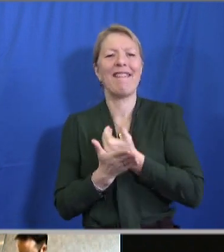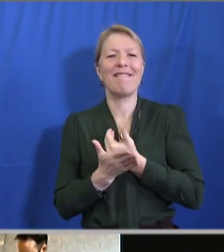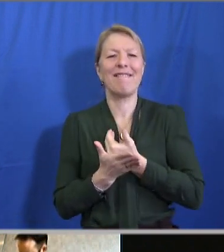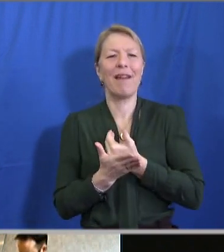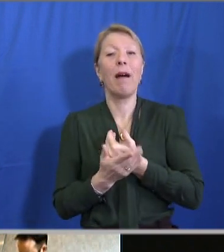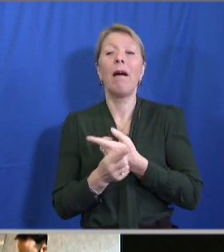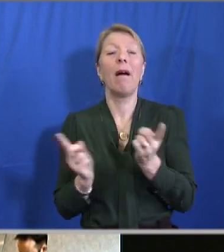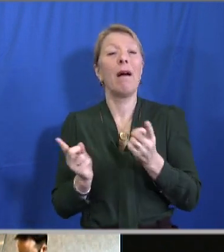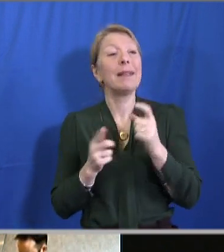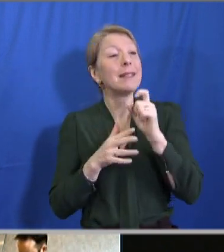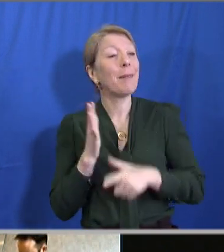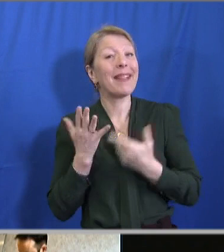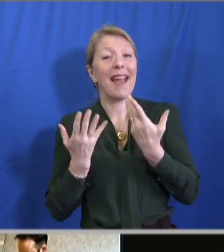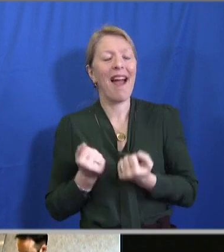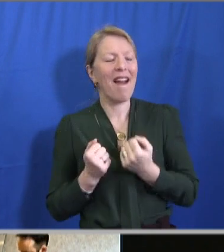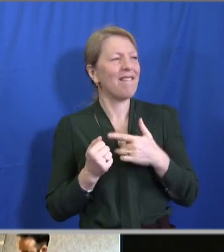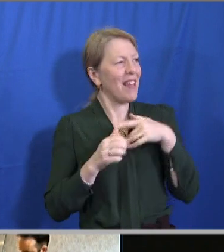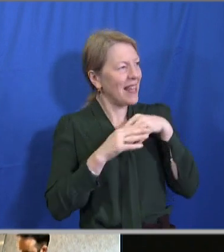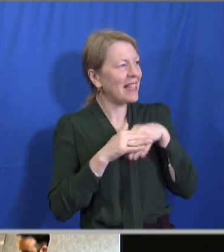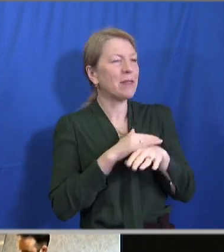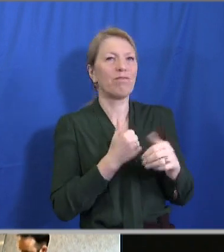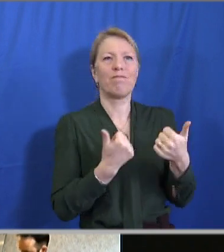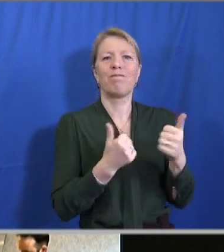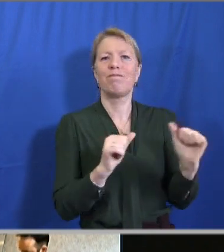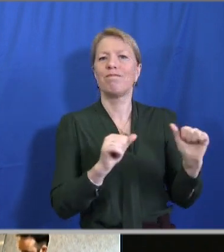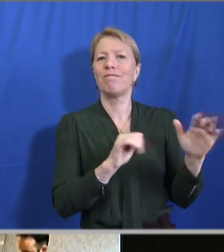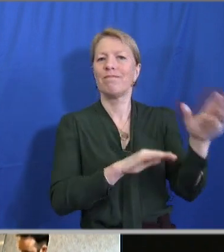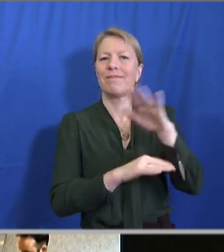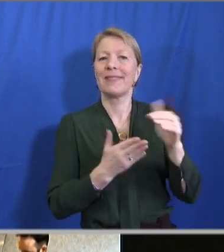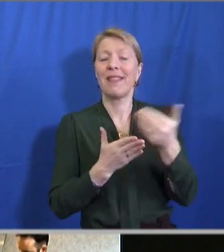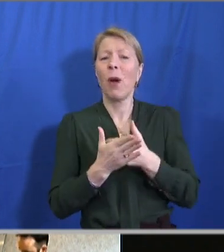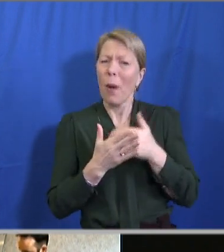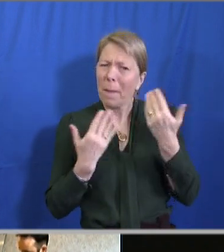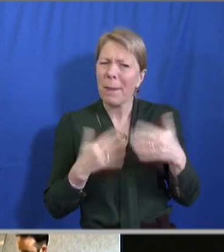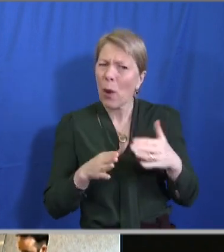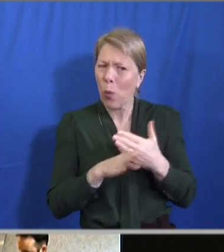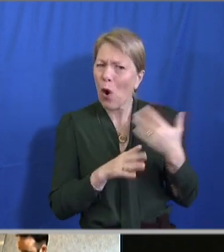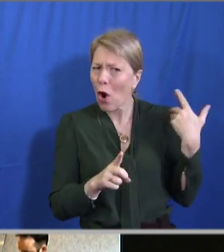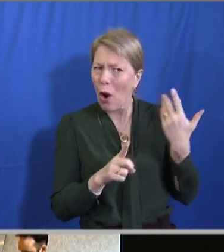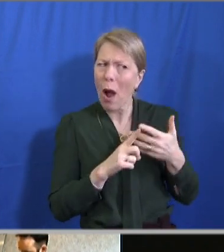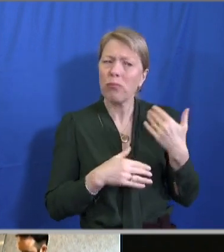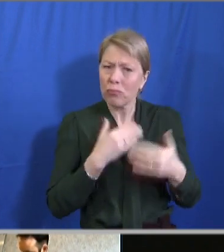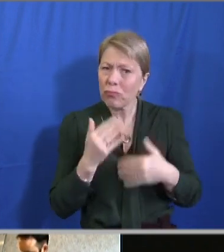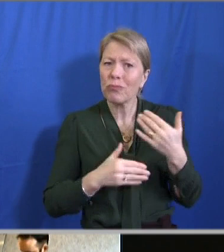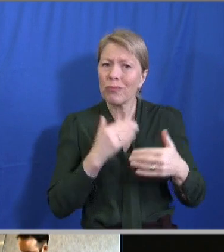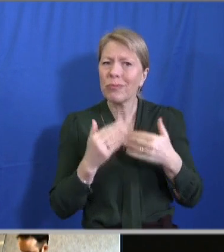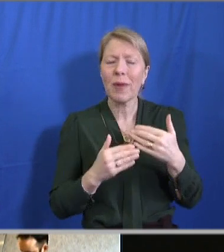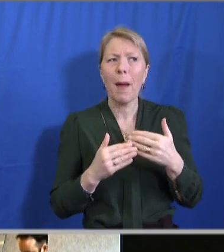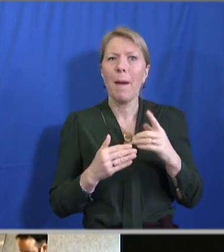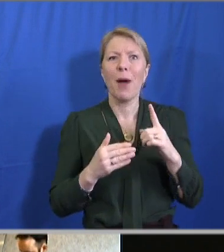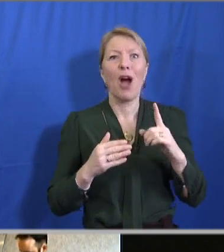disabilities. Plainly, Len, a lot of work has been done, and there's still plenty more to